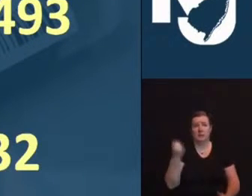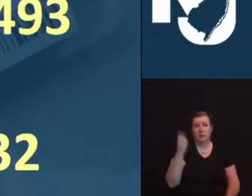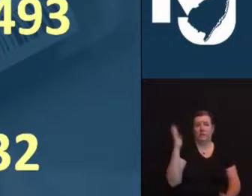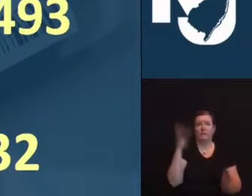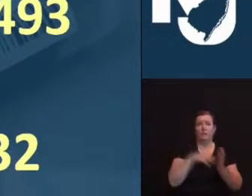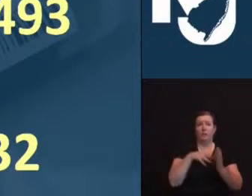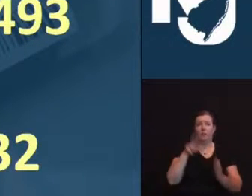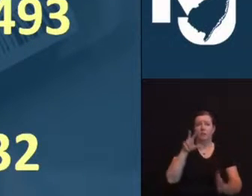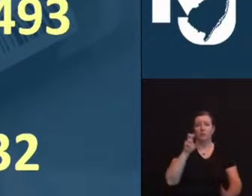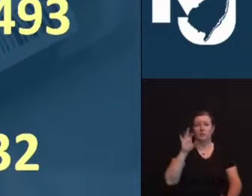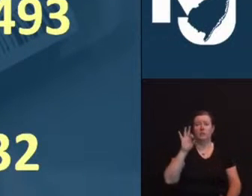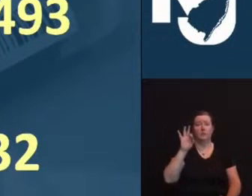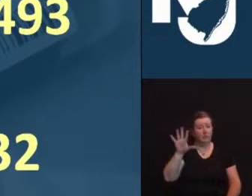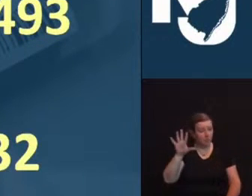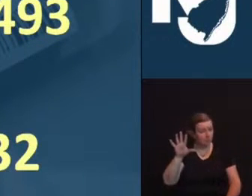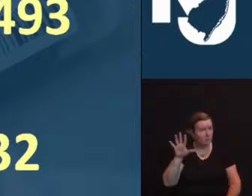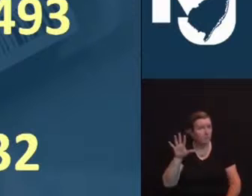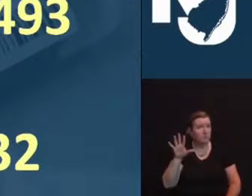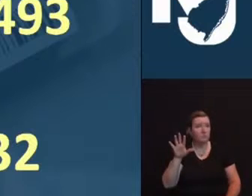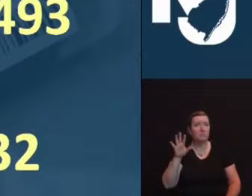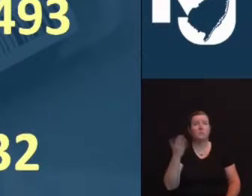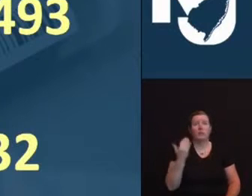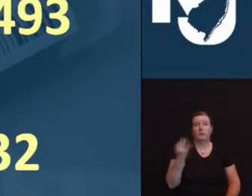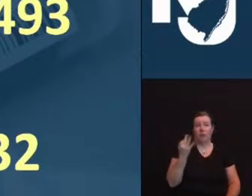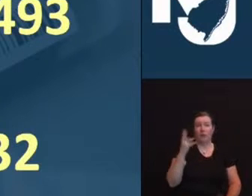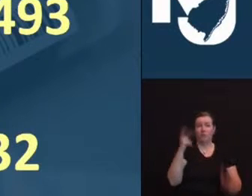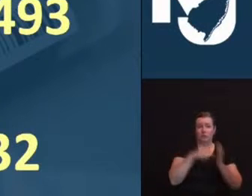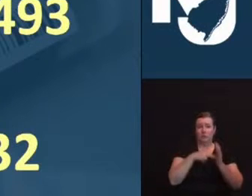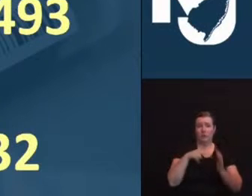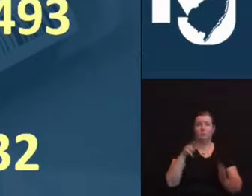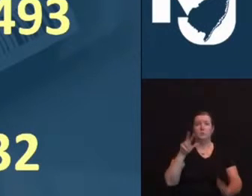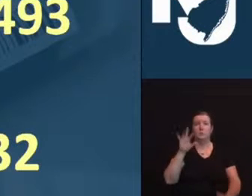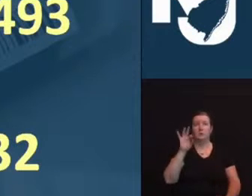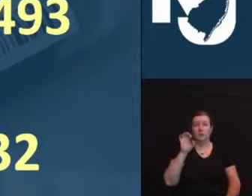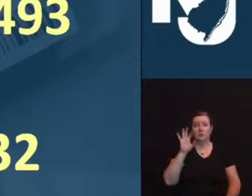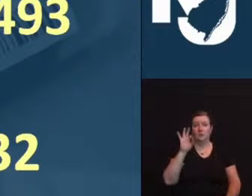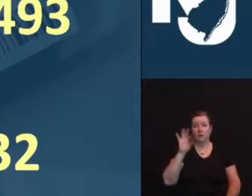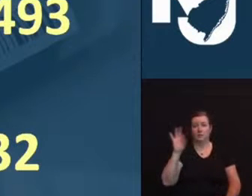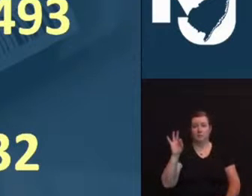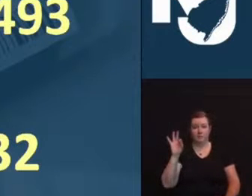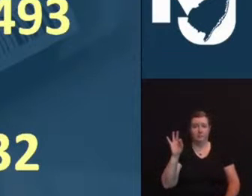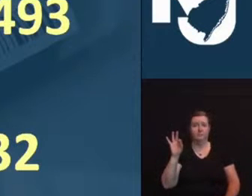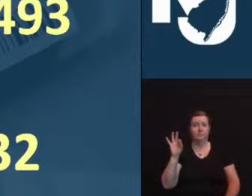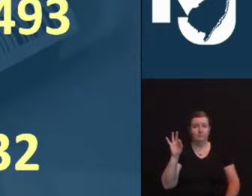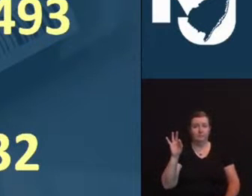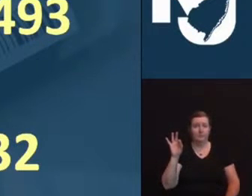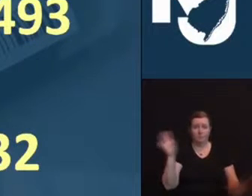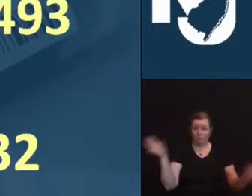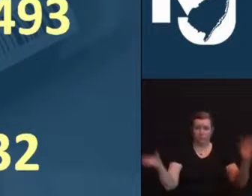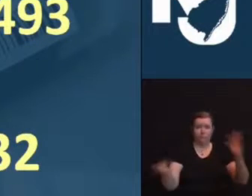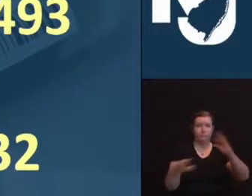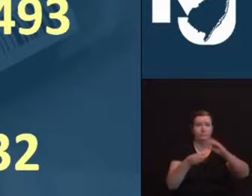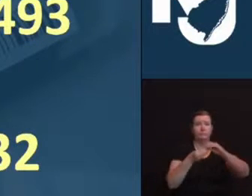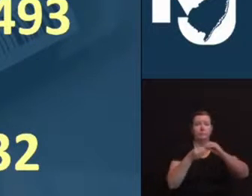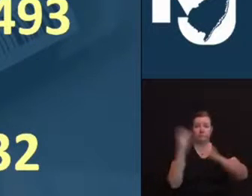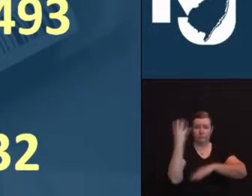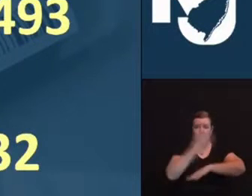4,395. Friday, 3,399. If you add all that up in just 4 days, you get to